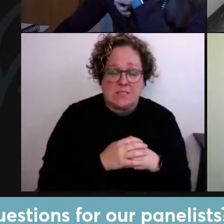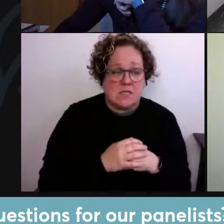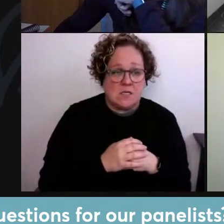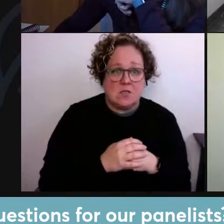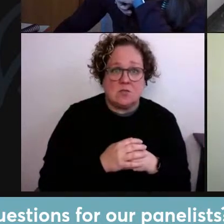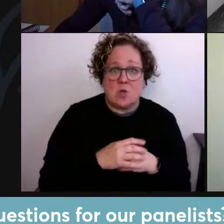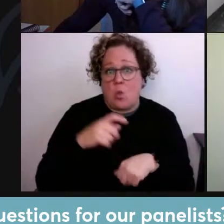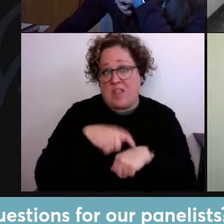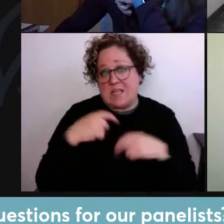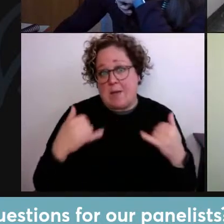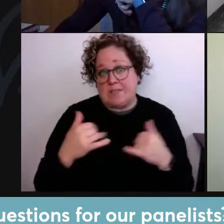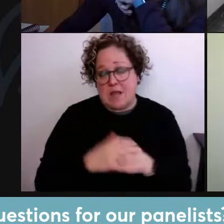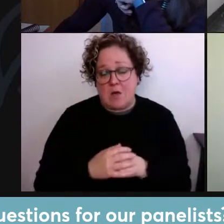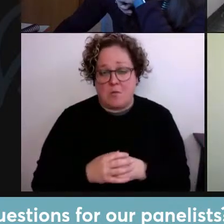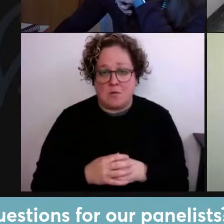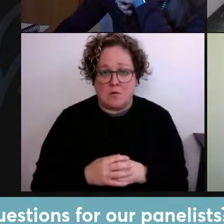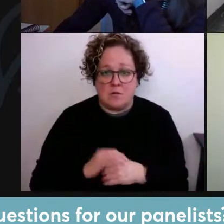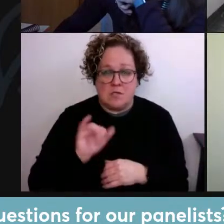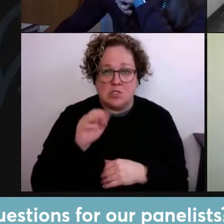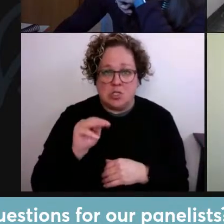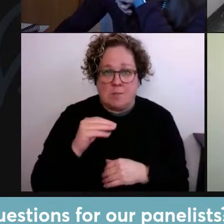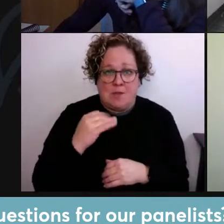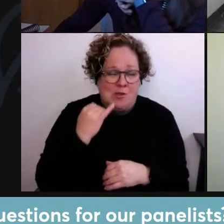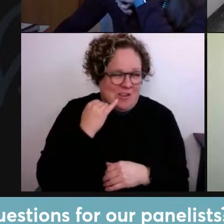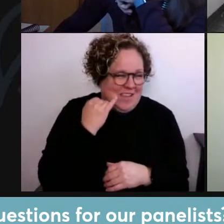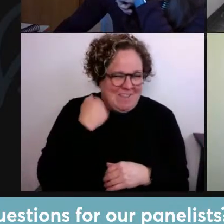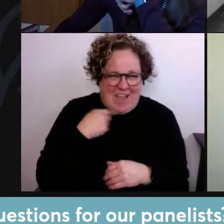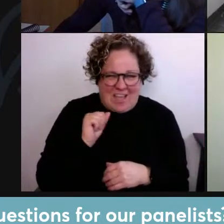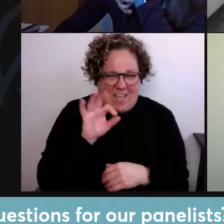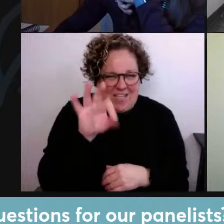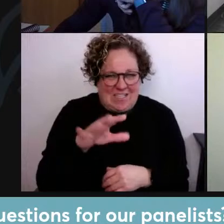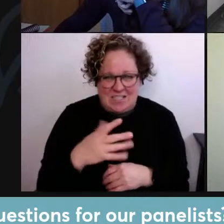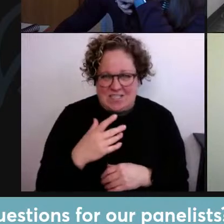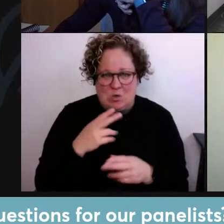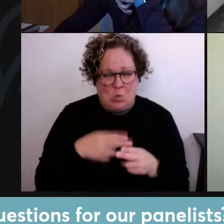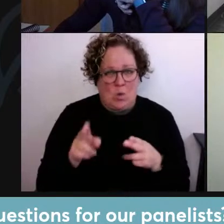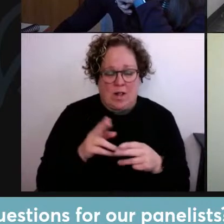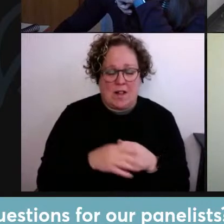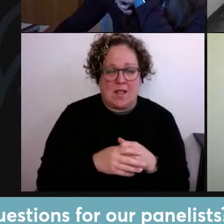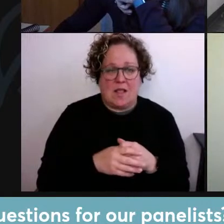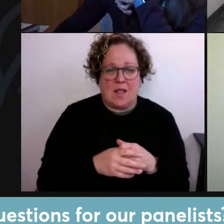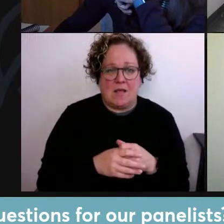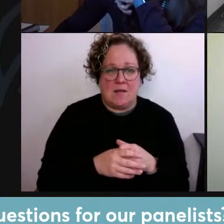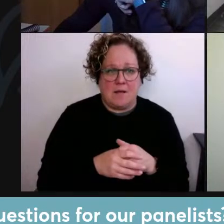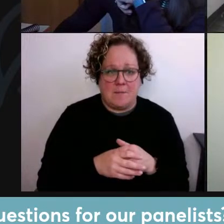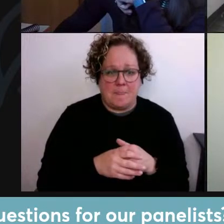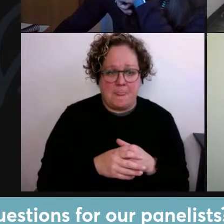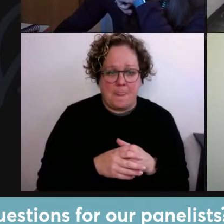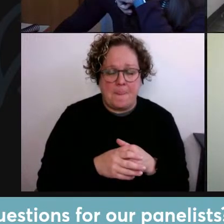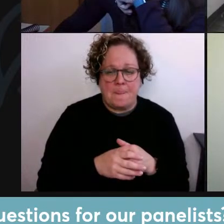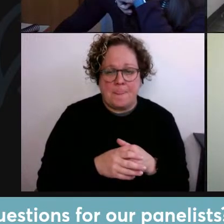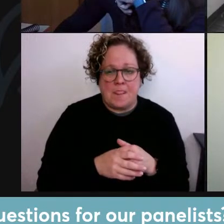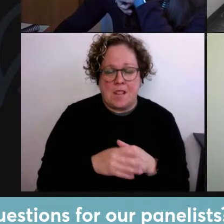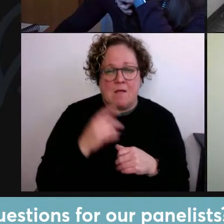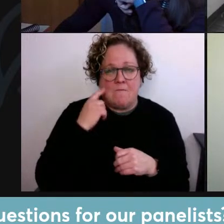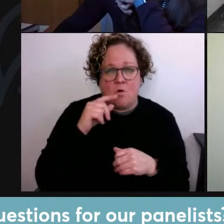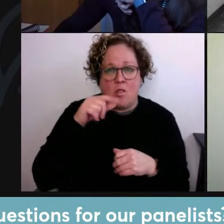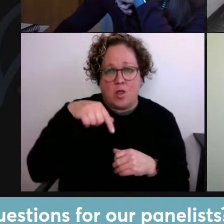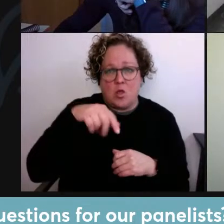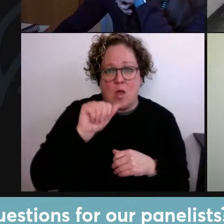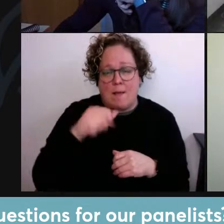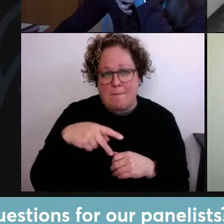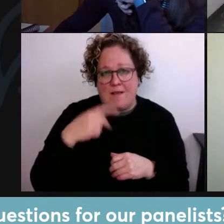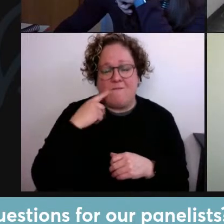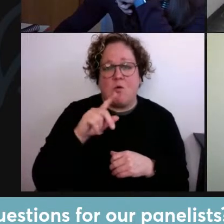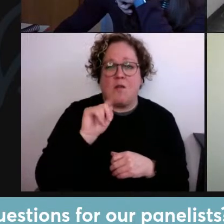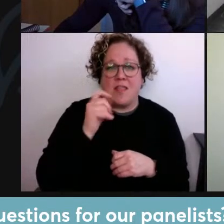now. And just if I could really super quickly, you know, on that. So yes, in its QAP for the tax credit